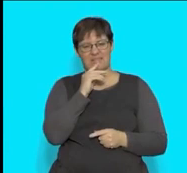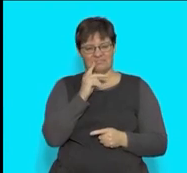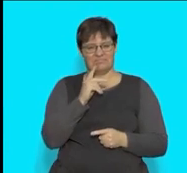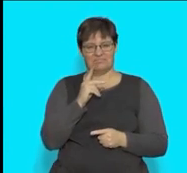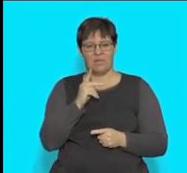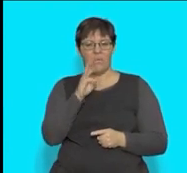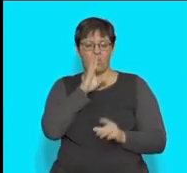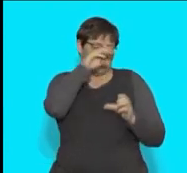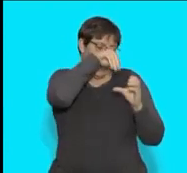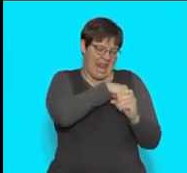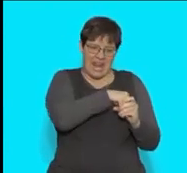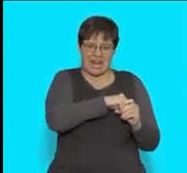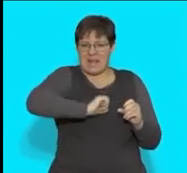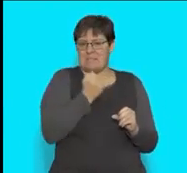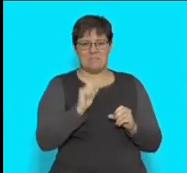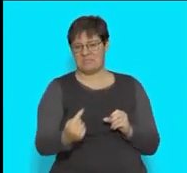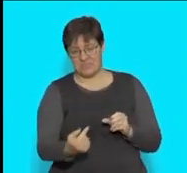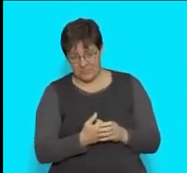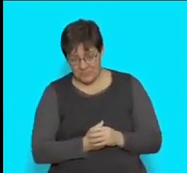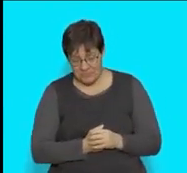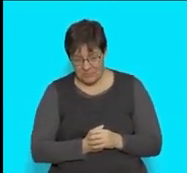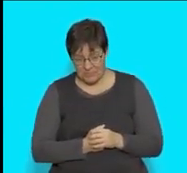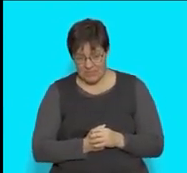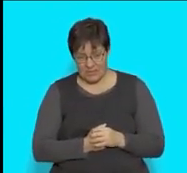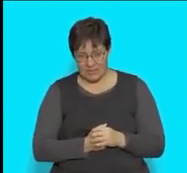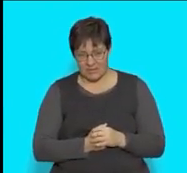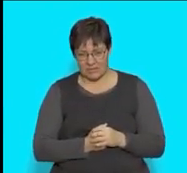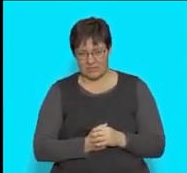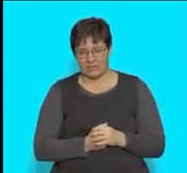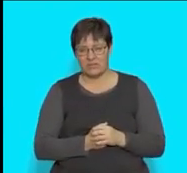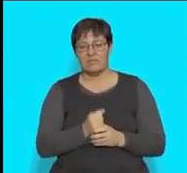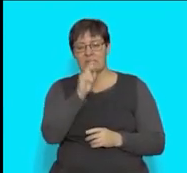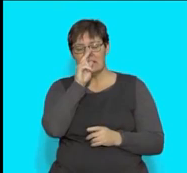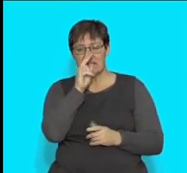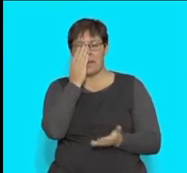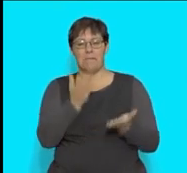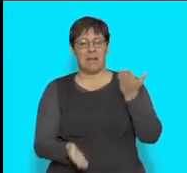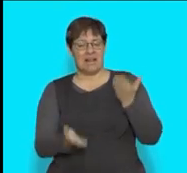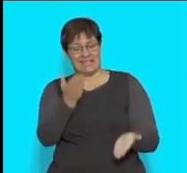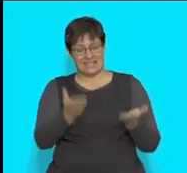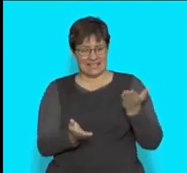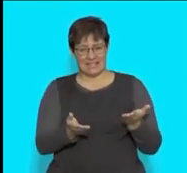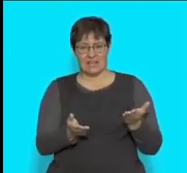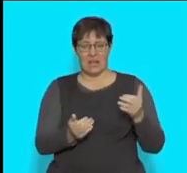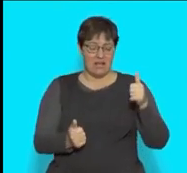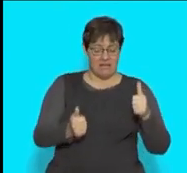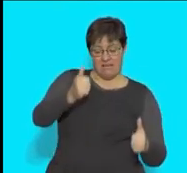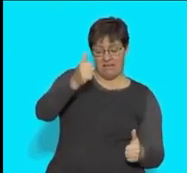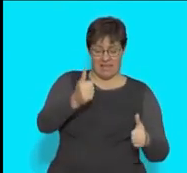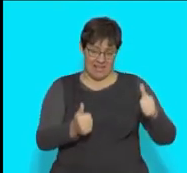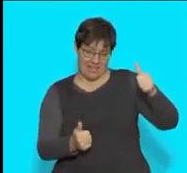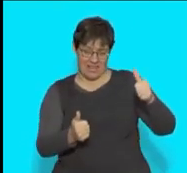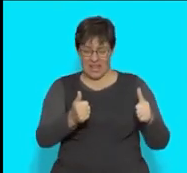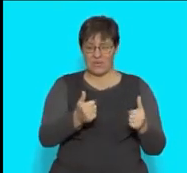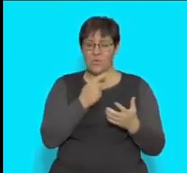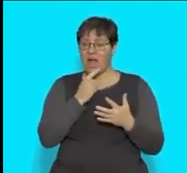contain that water. So when we look at our seesaw over there, our balance, it is really important that we